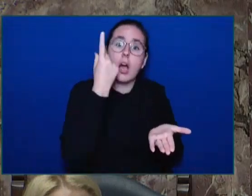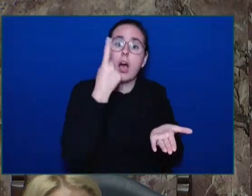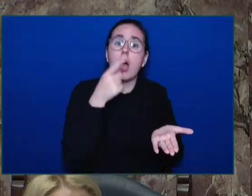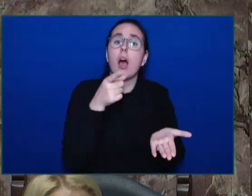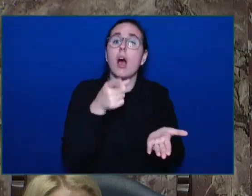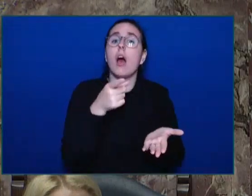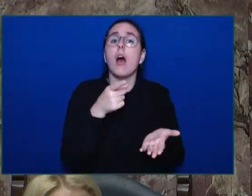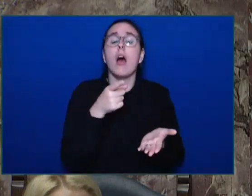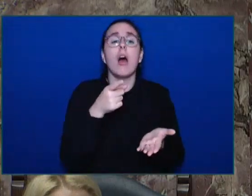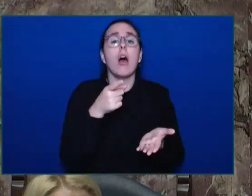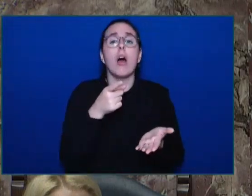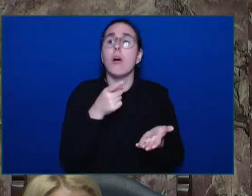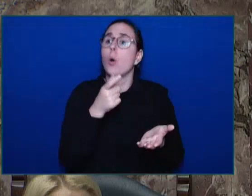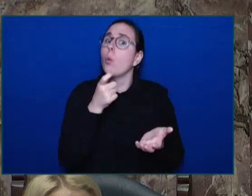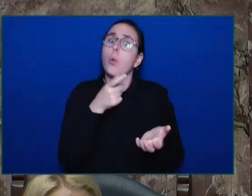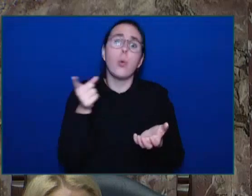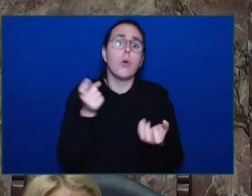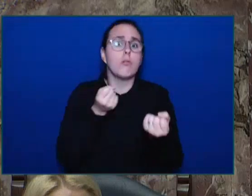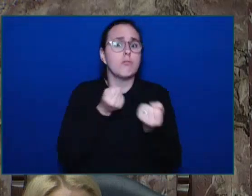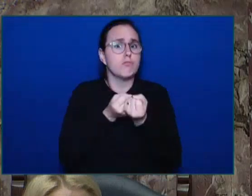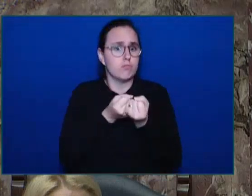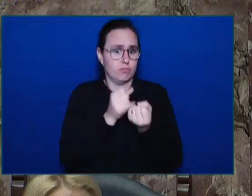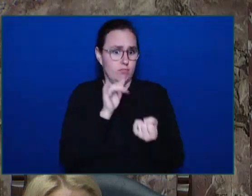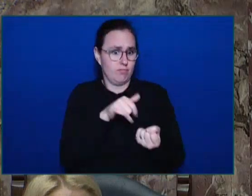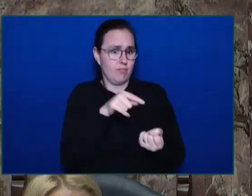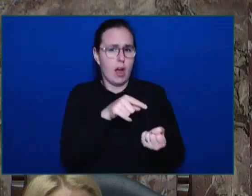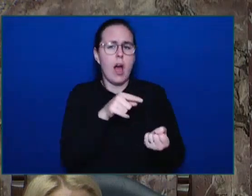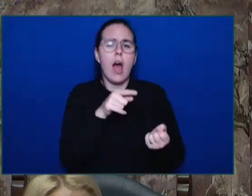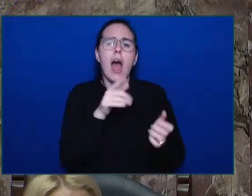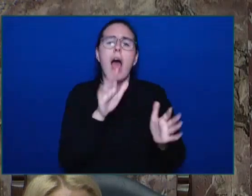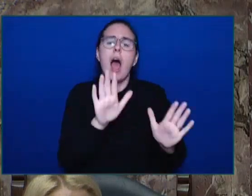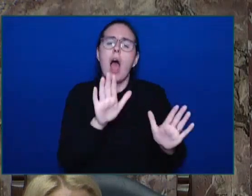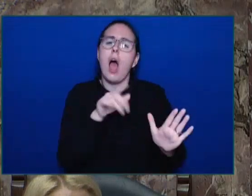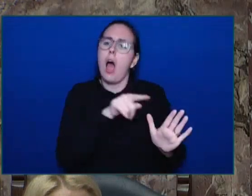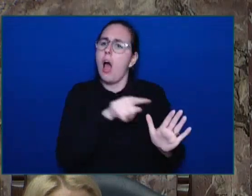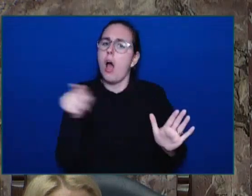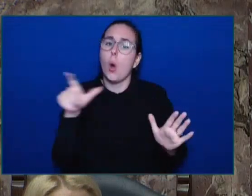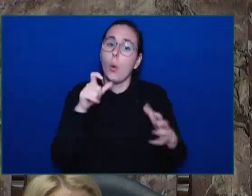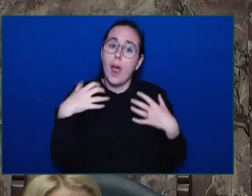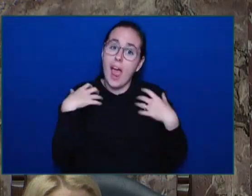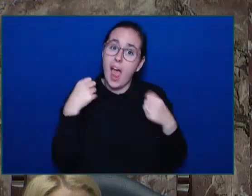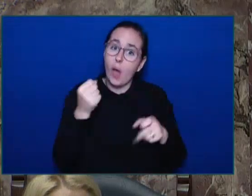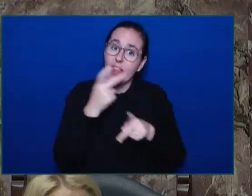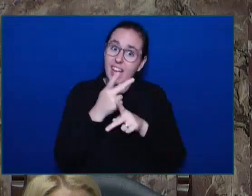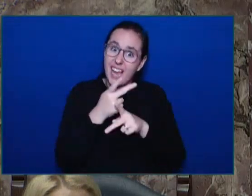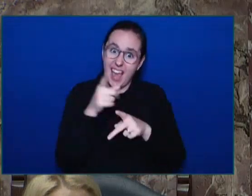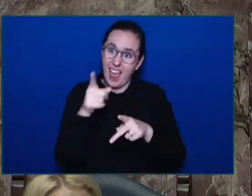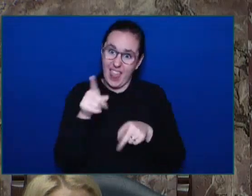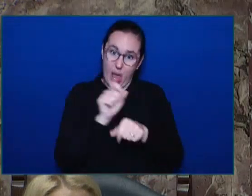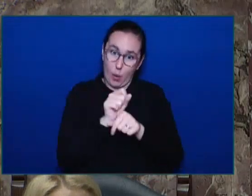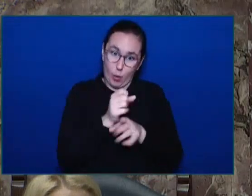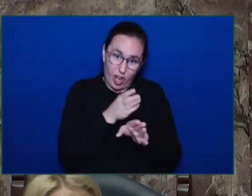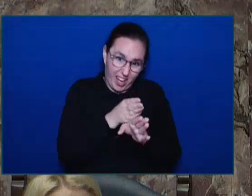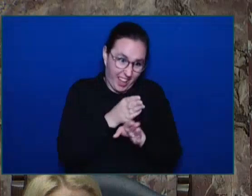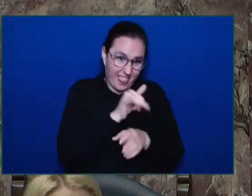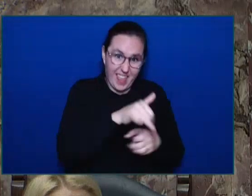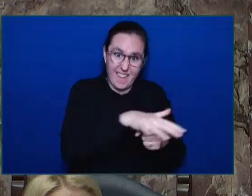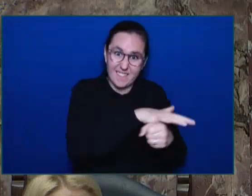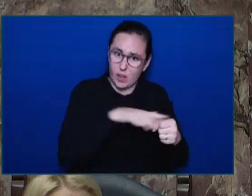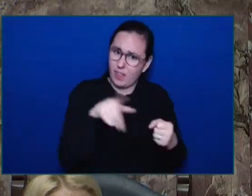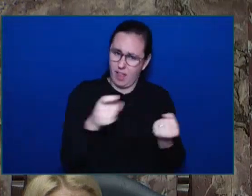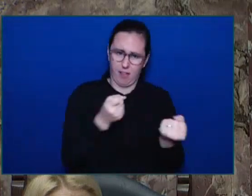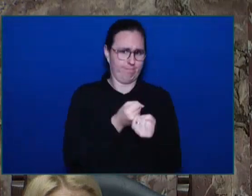across this House as well. And in fact, yesterday in the House, support for prescribed alternatives